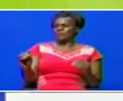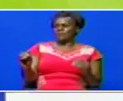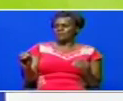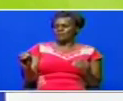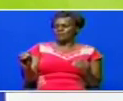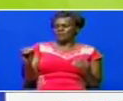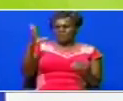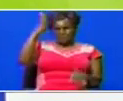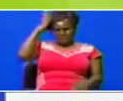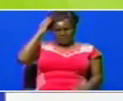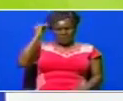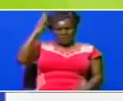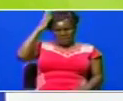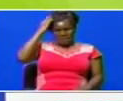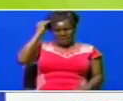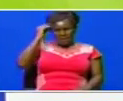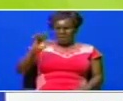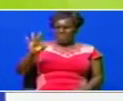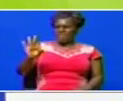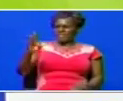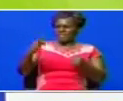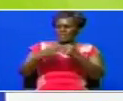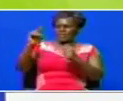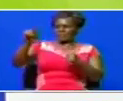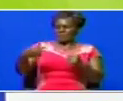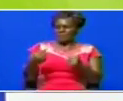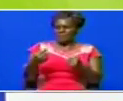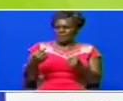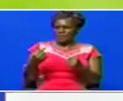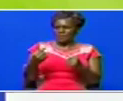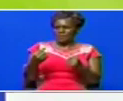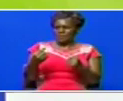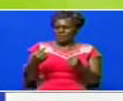Mohamed Abduba Dida, 38,000 total number of votes,